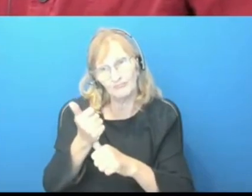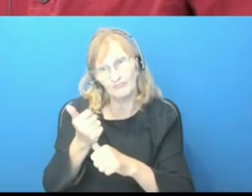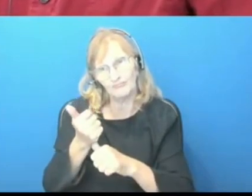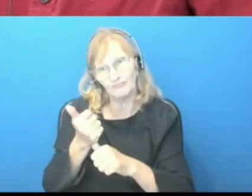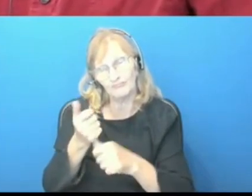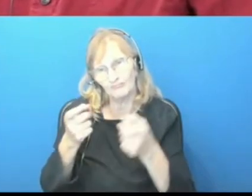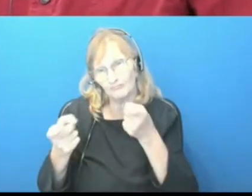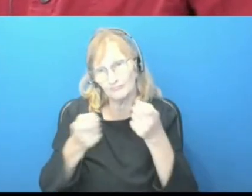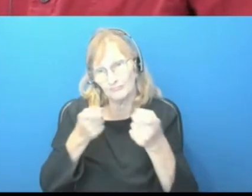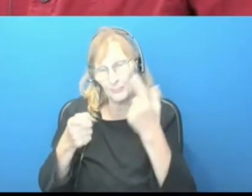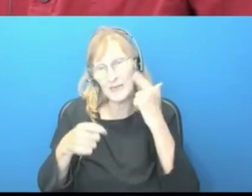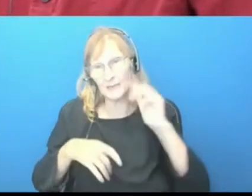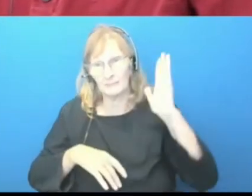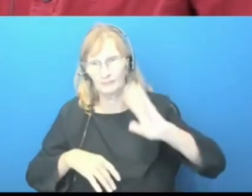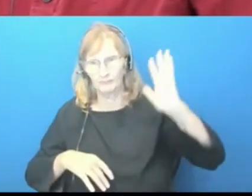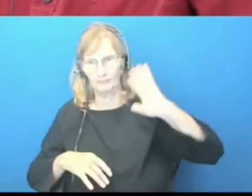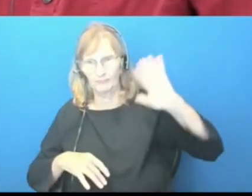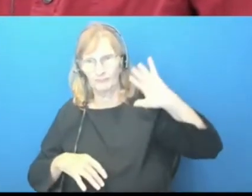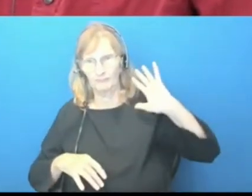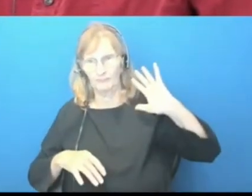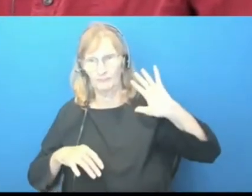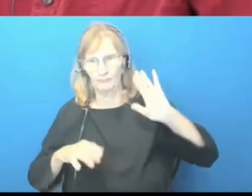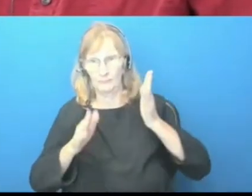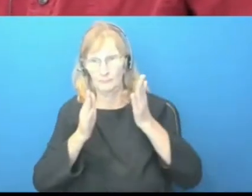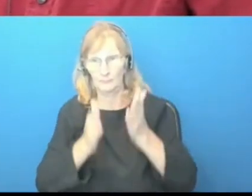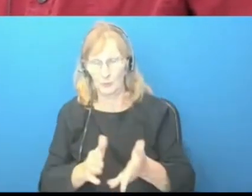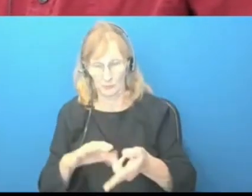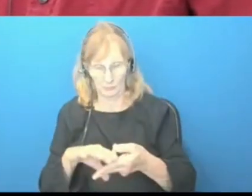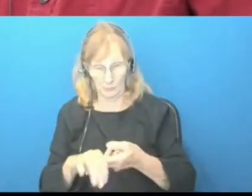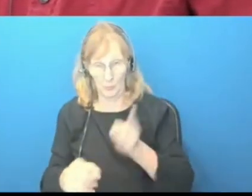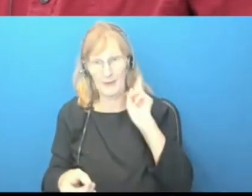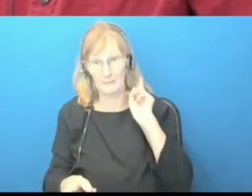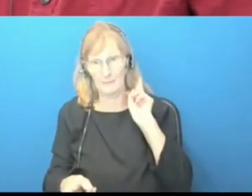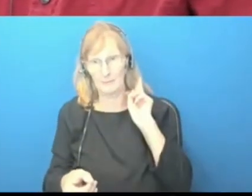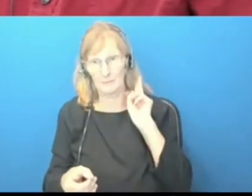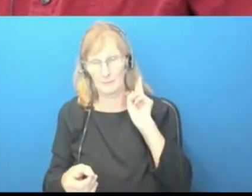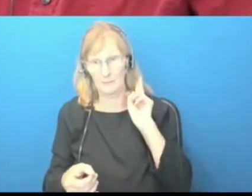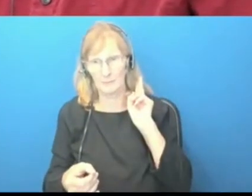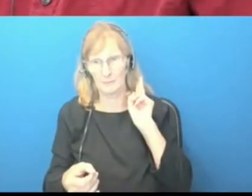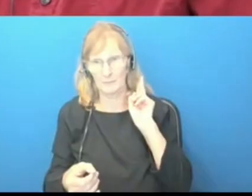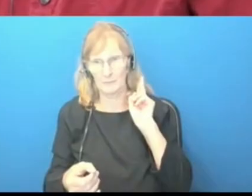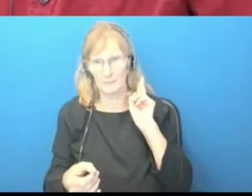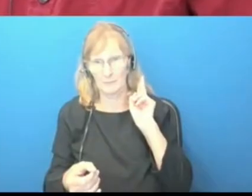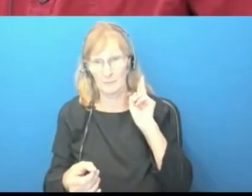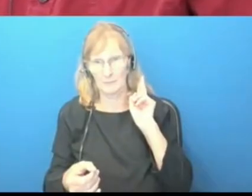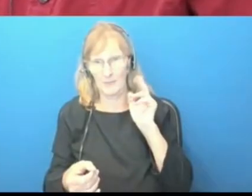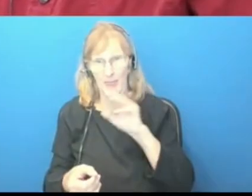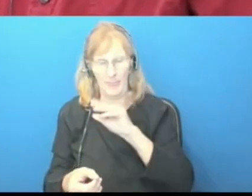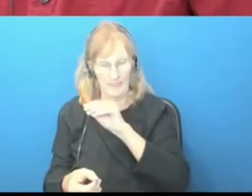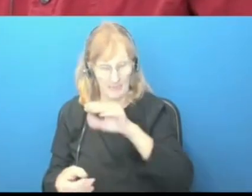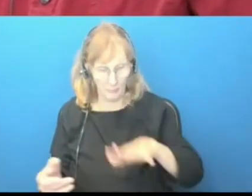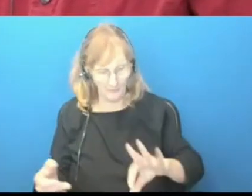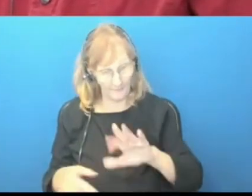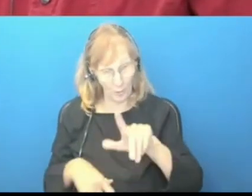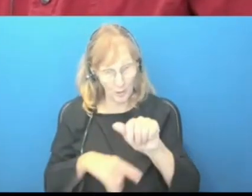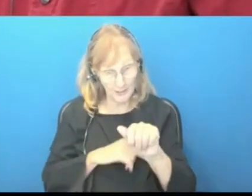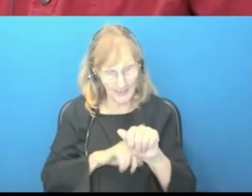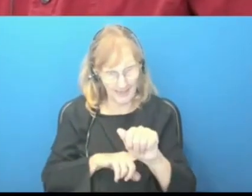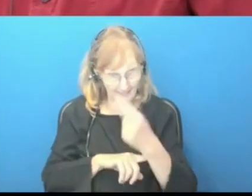the previous person had quit, and so. Then he moved to Florida. I think he moved to